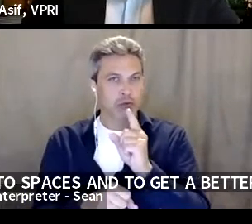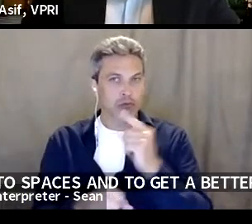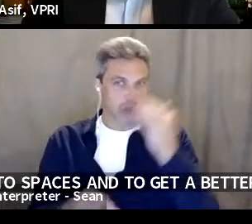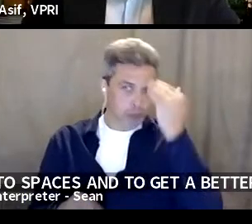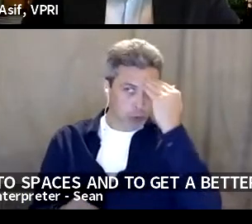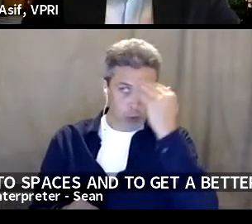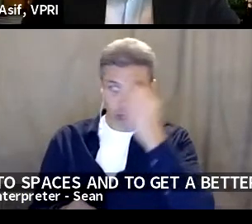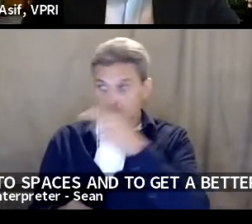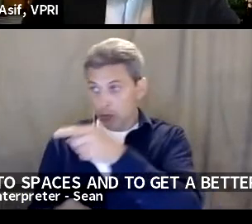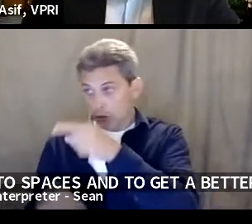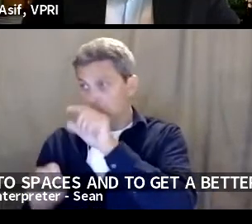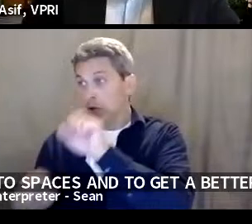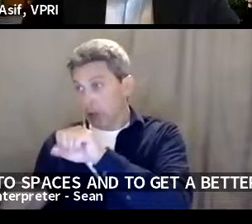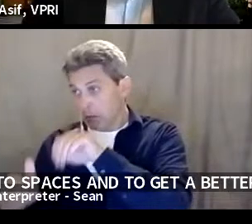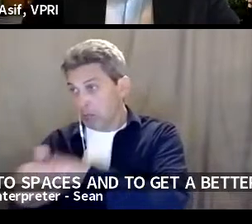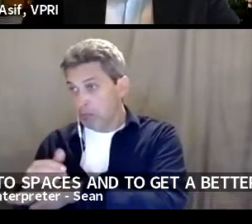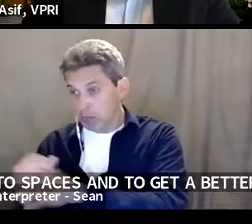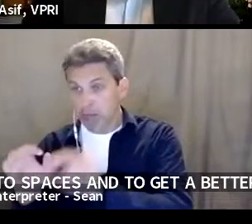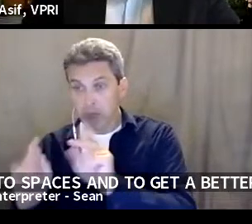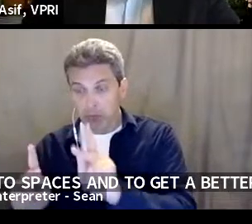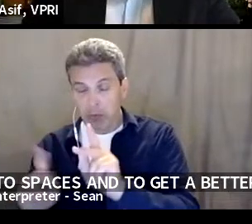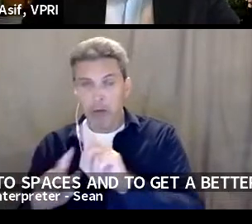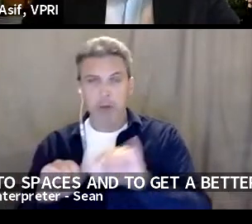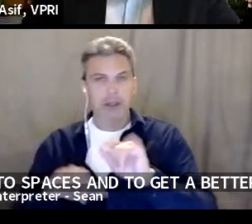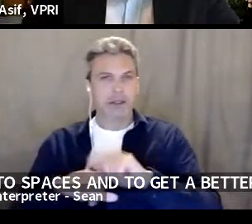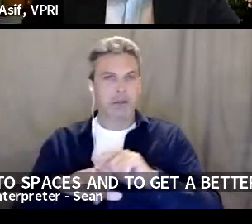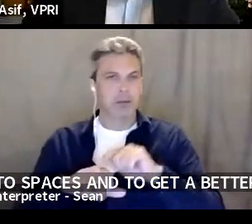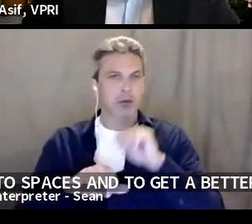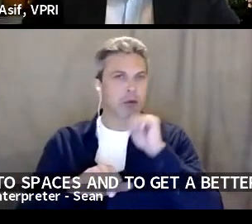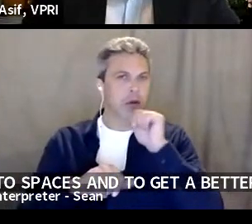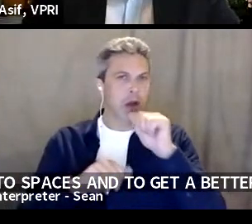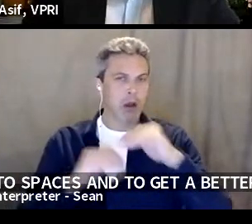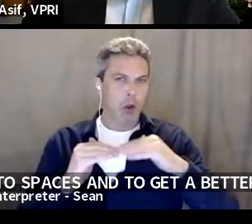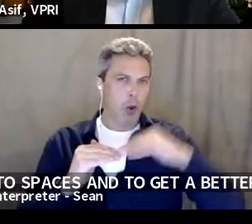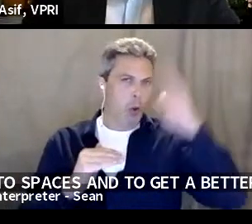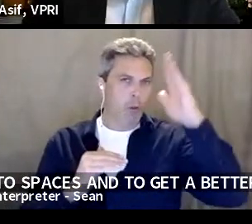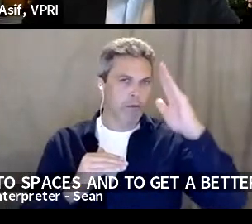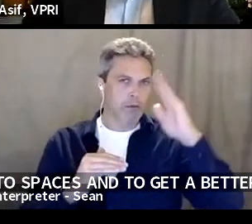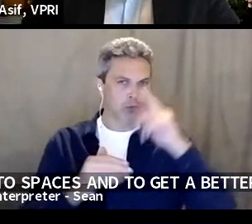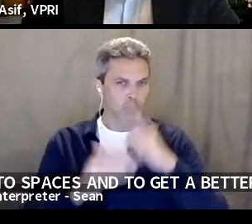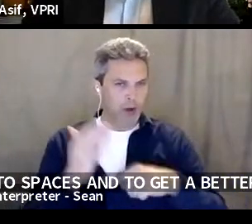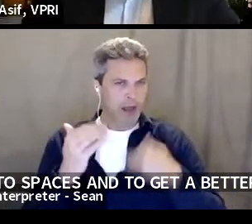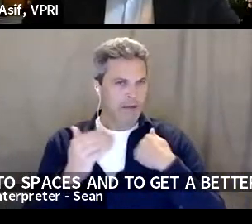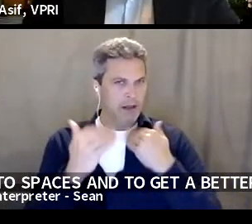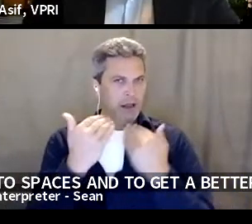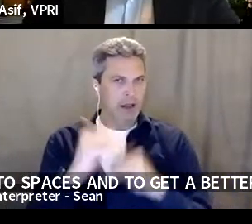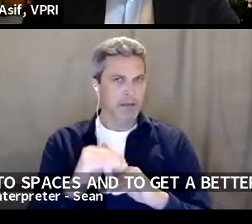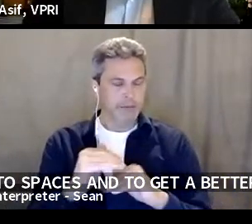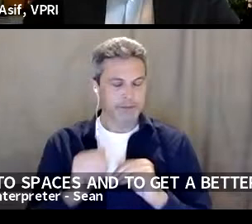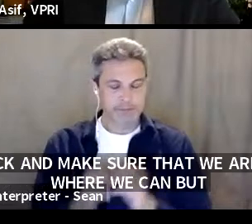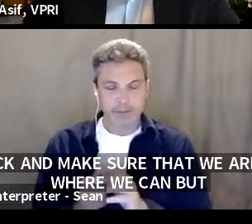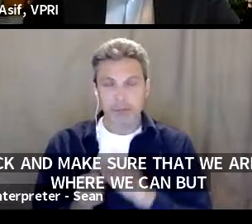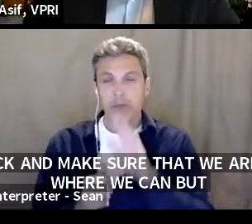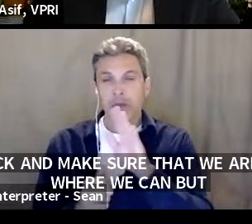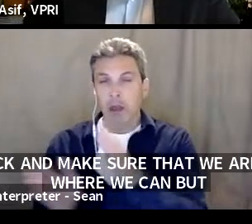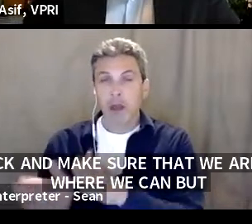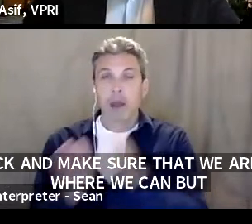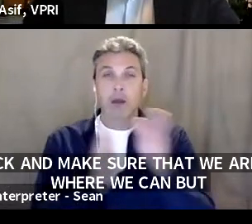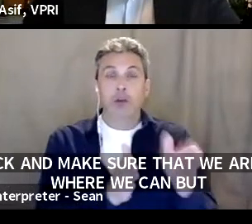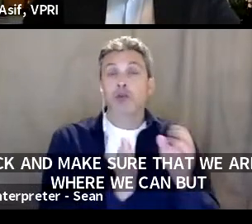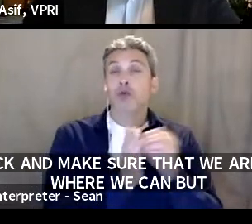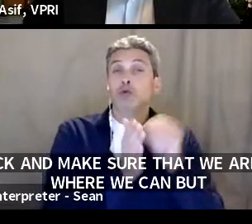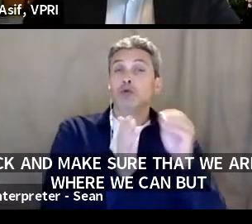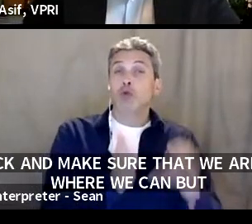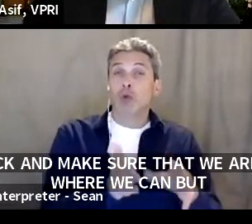can, but not going over the limits. In terms of the student study spaces, we are